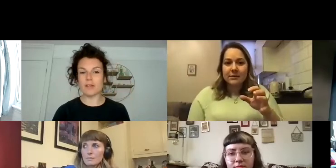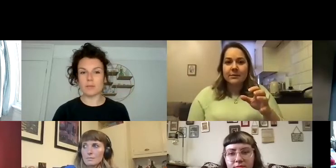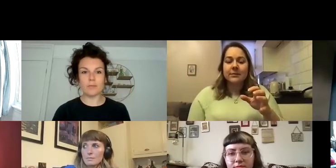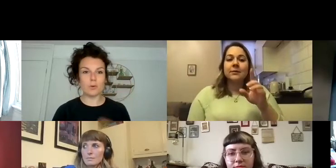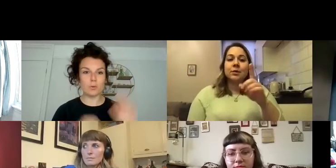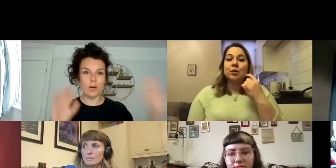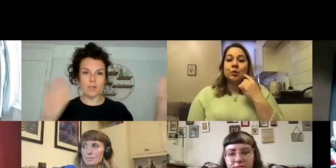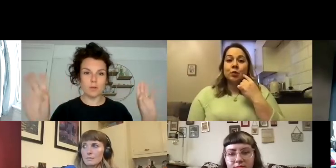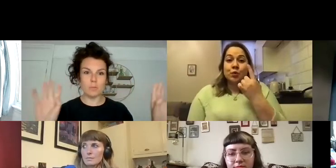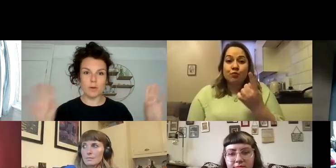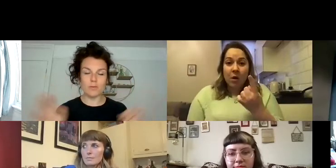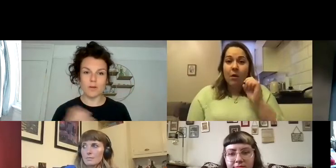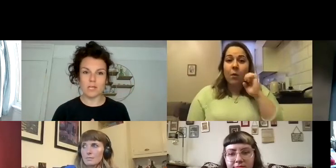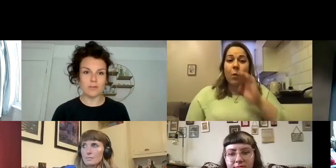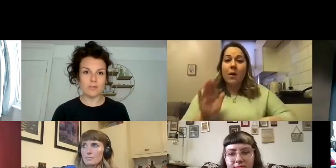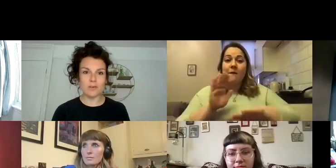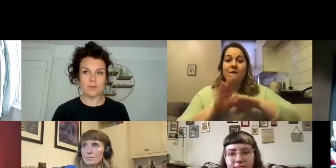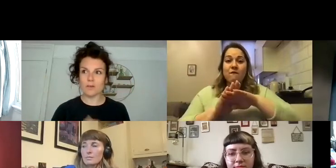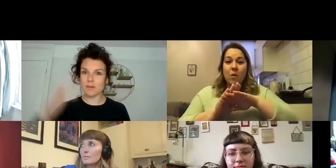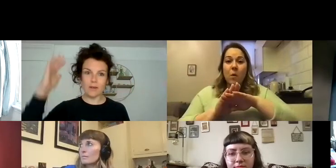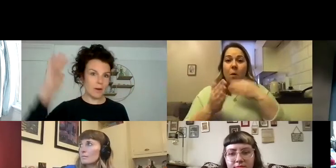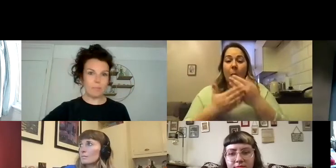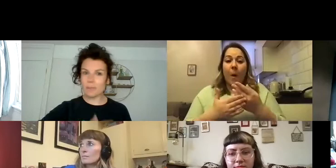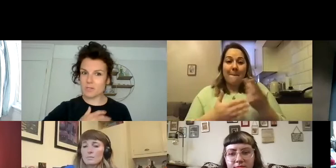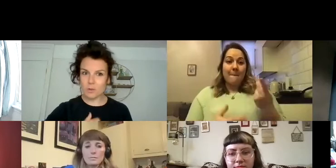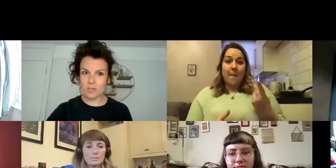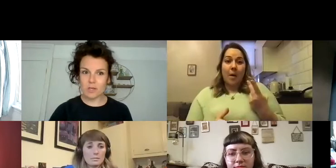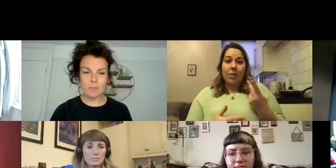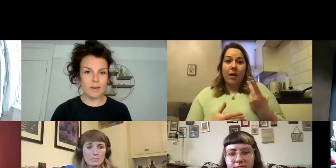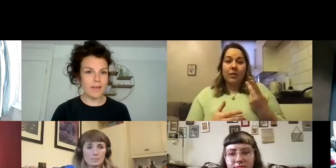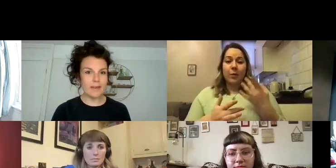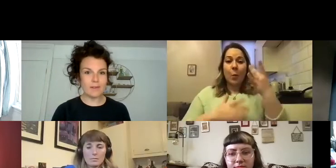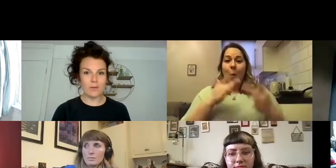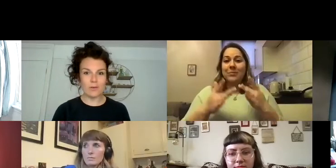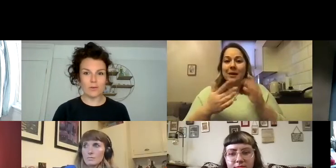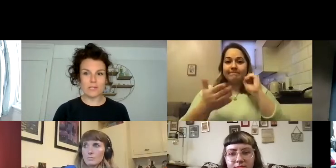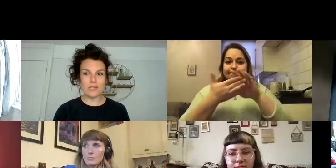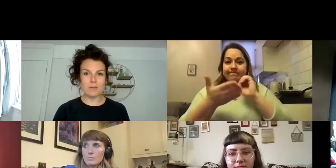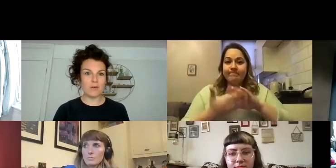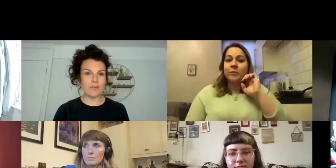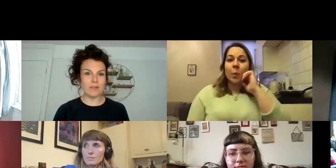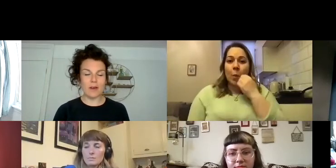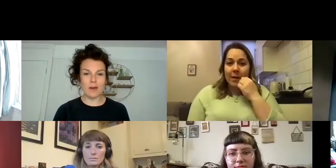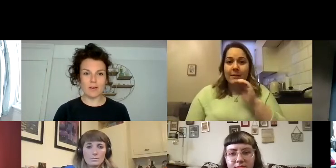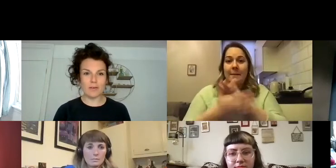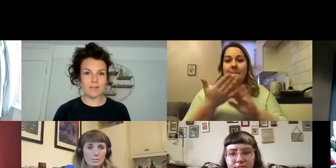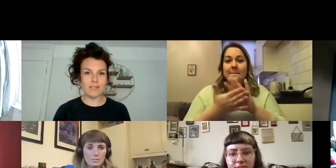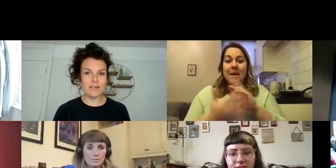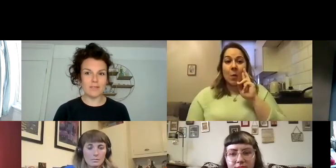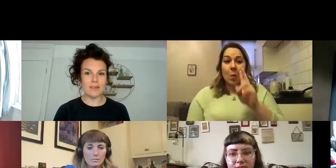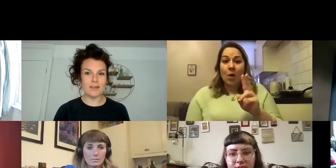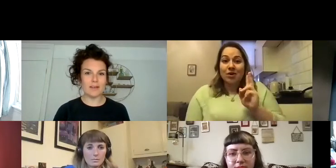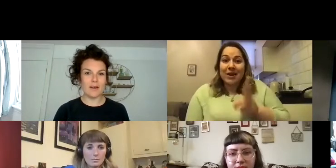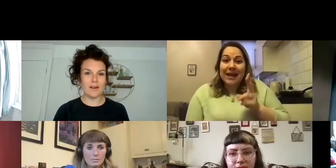full lineup of all works on both of our channels. So you can binge watch them again or see them if you haven't got around to